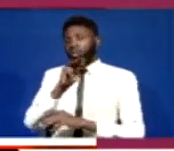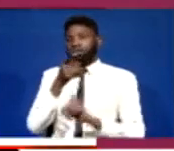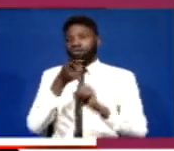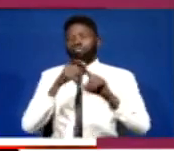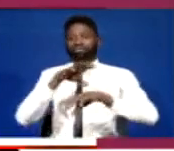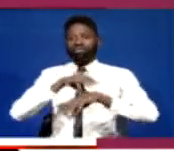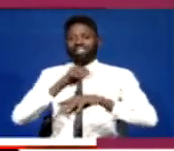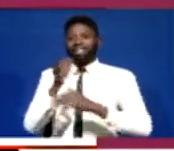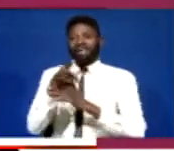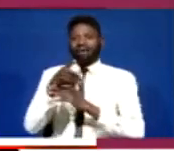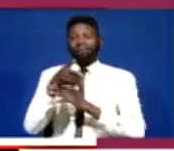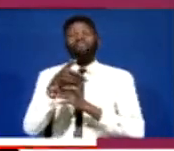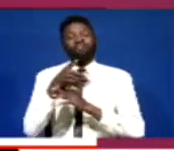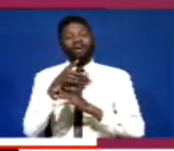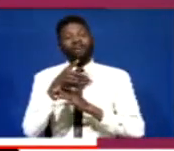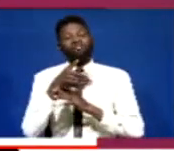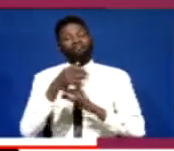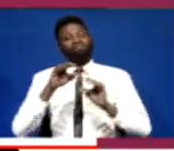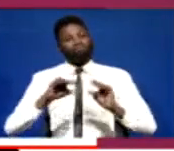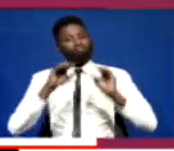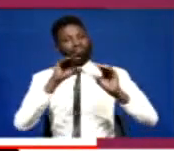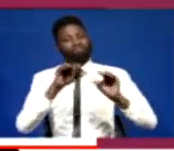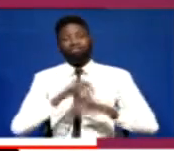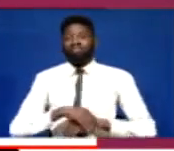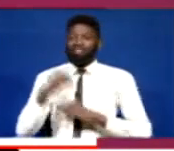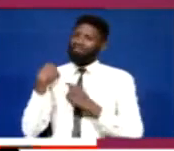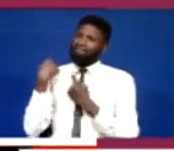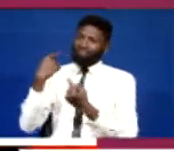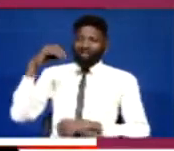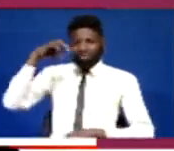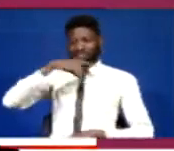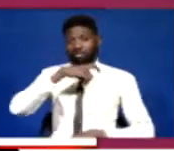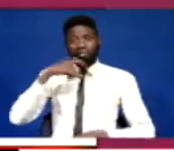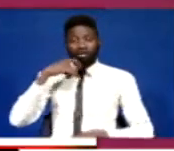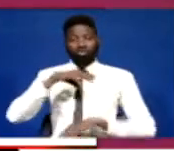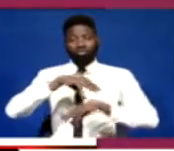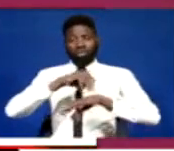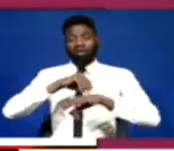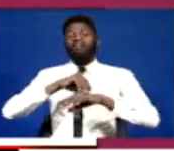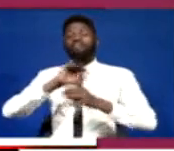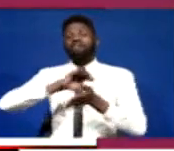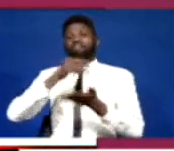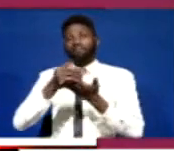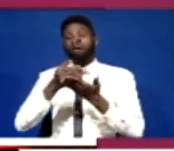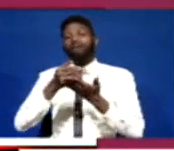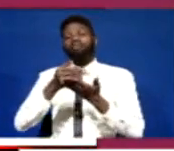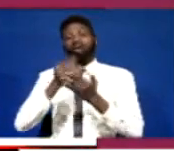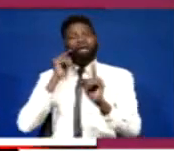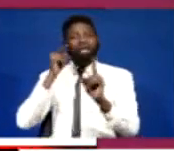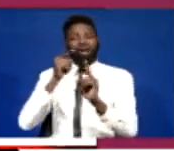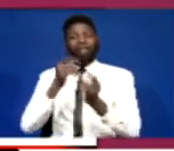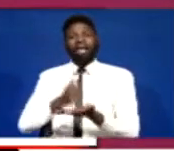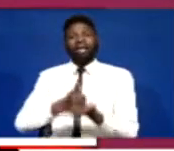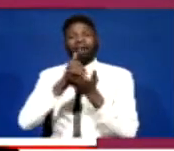embassy. Following the ongoing prolonged drought, Sweden's funding aims to assist the pastoral communities in coping with